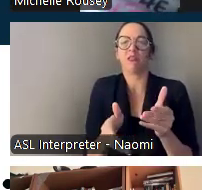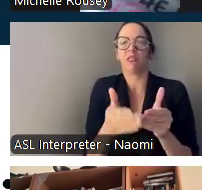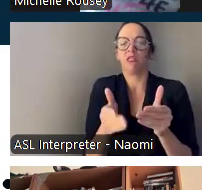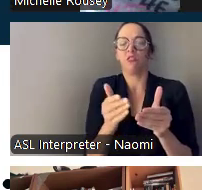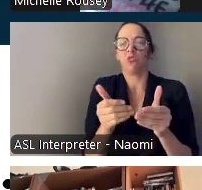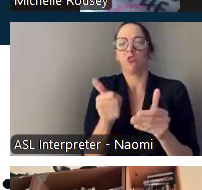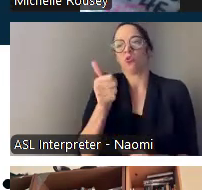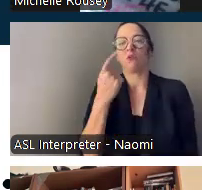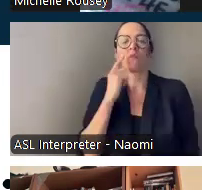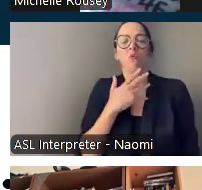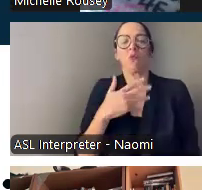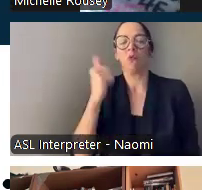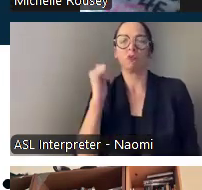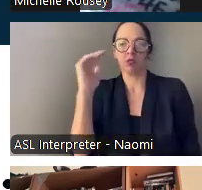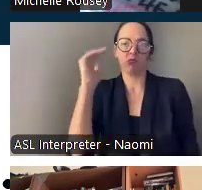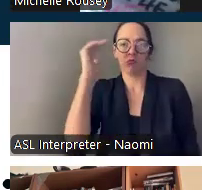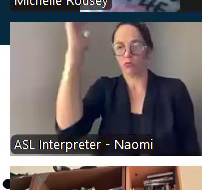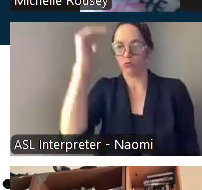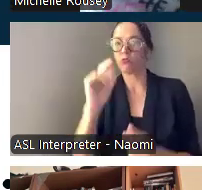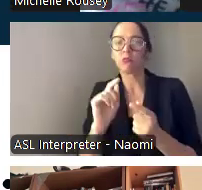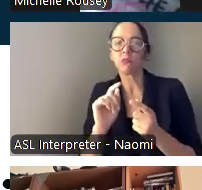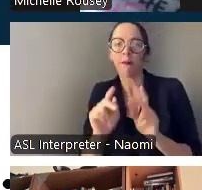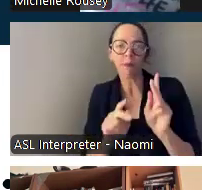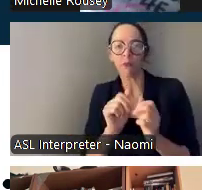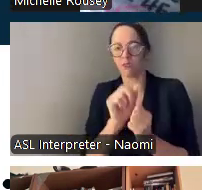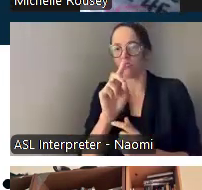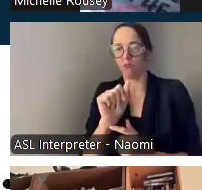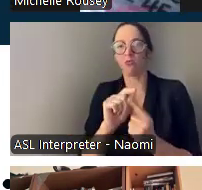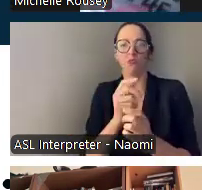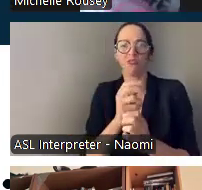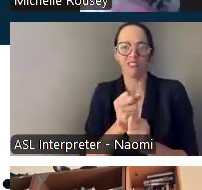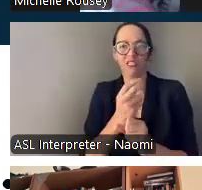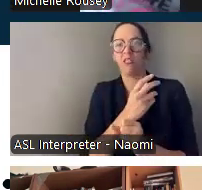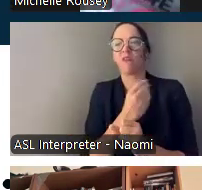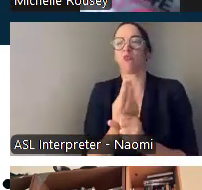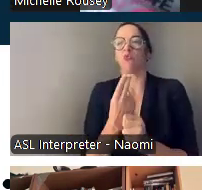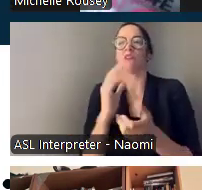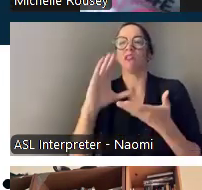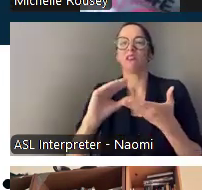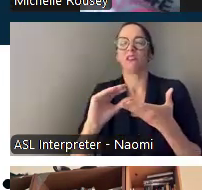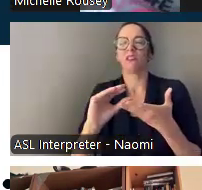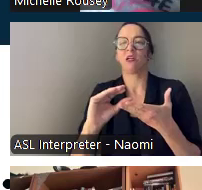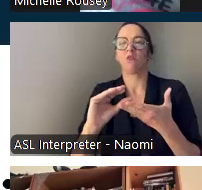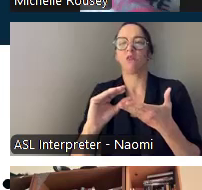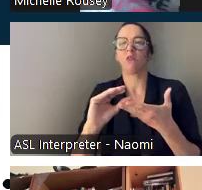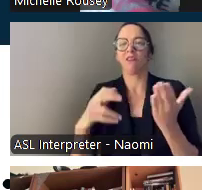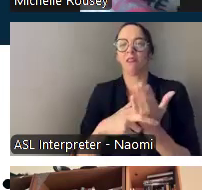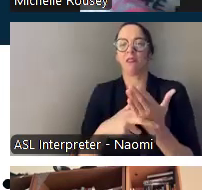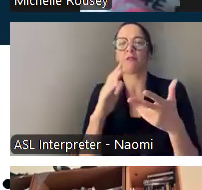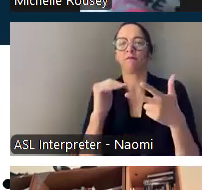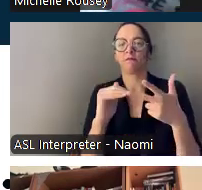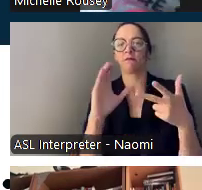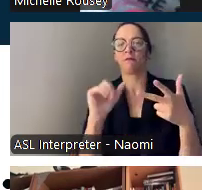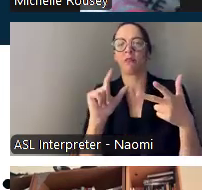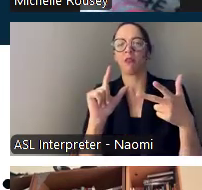to access their discounted fares on the different transit. The CalIP is also